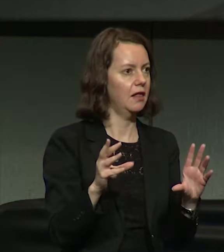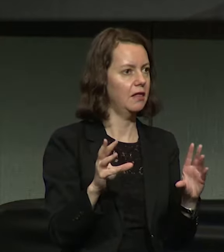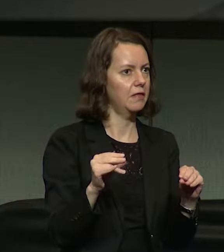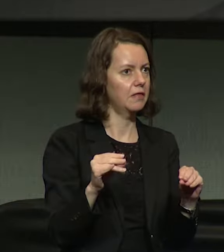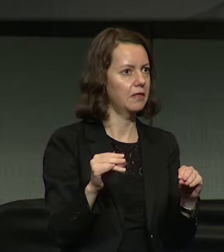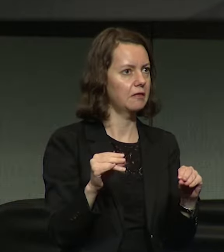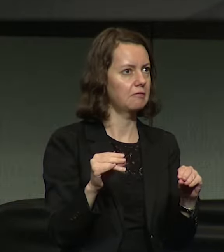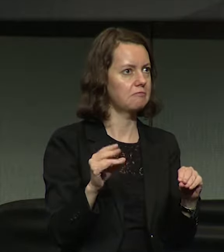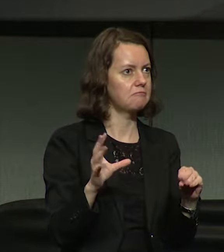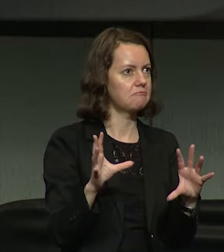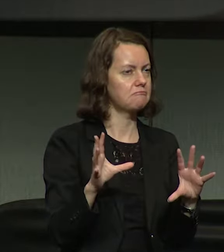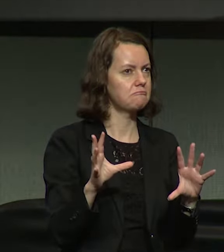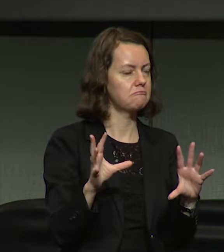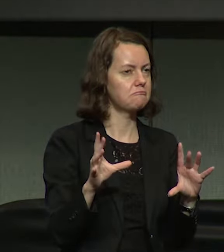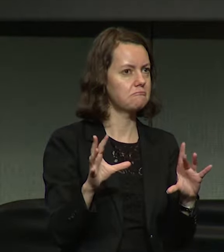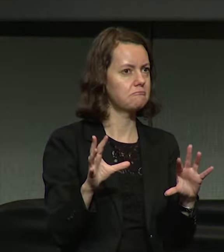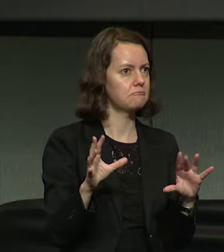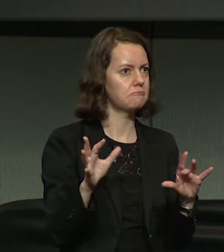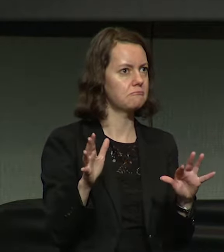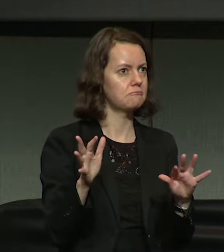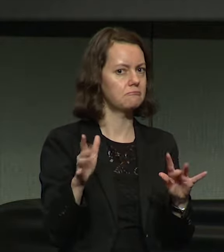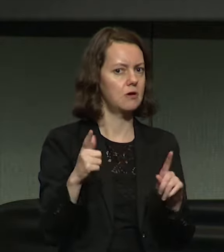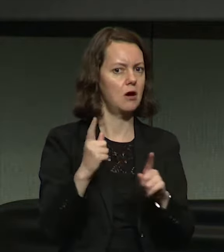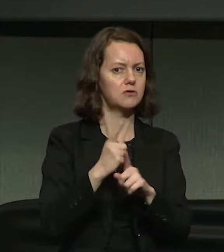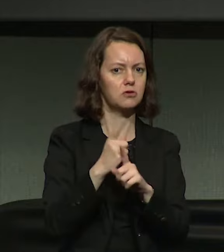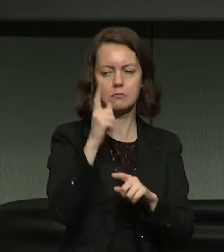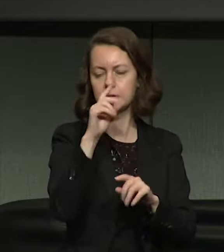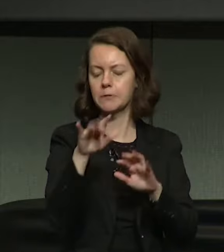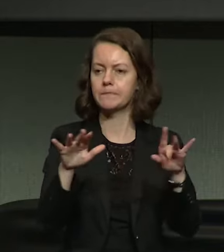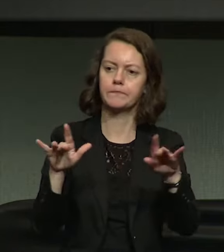I remember very well talking to other people about